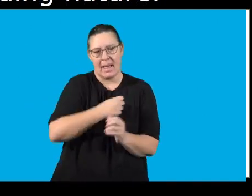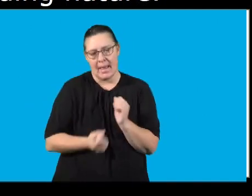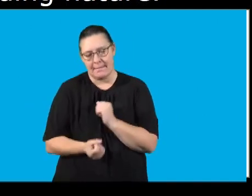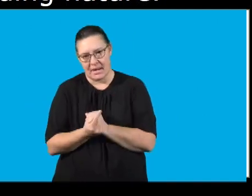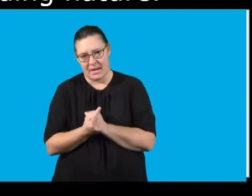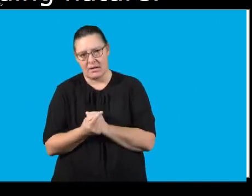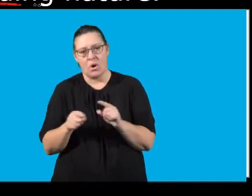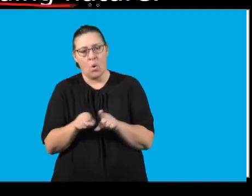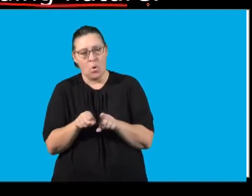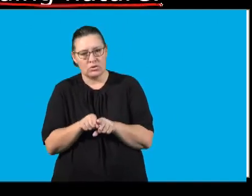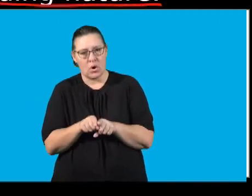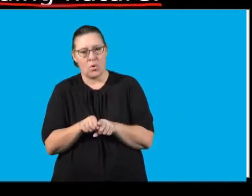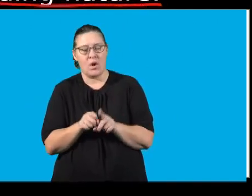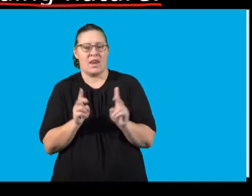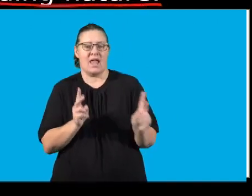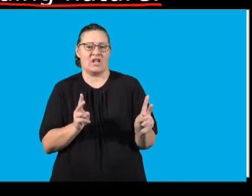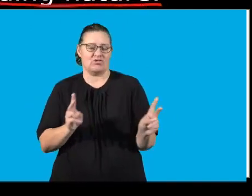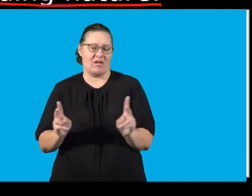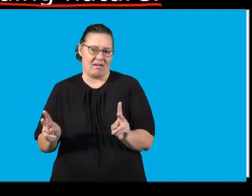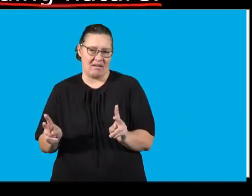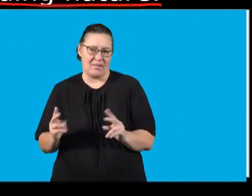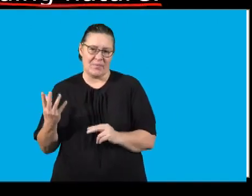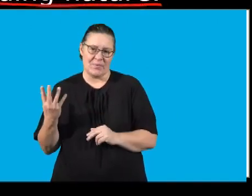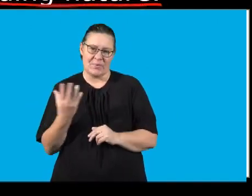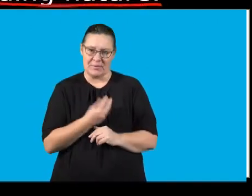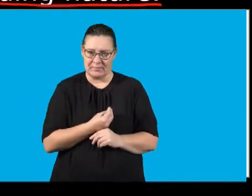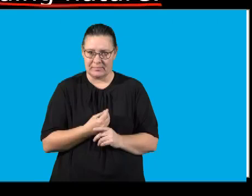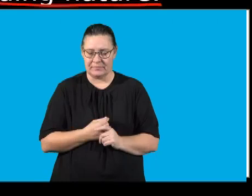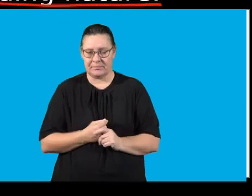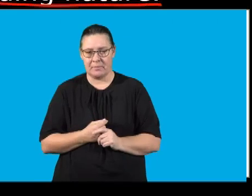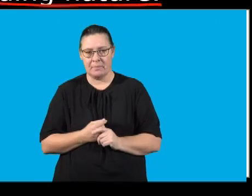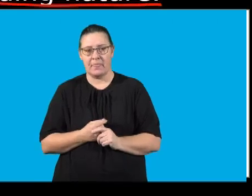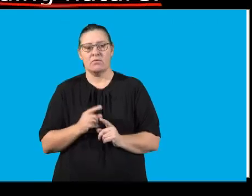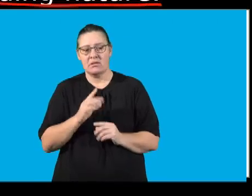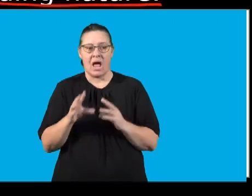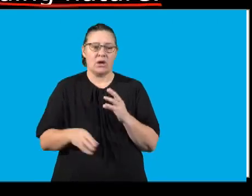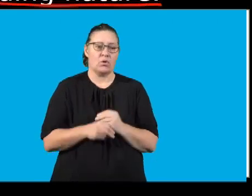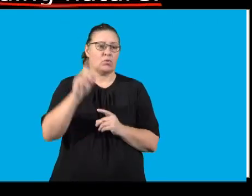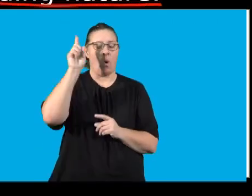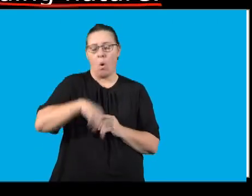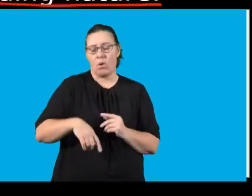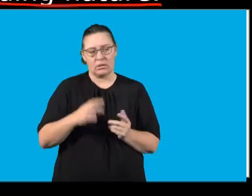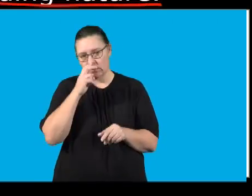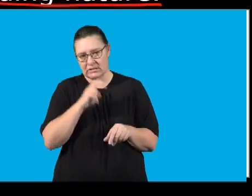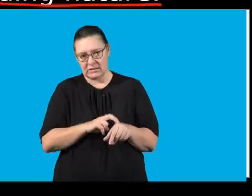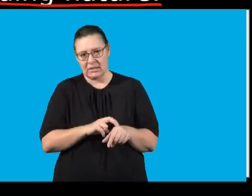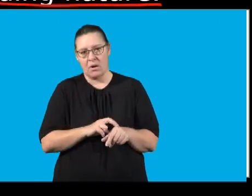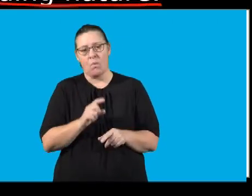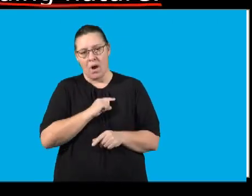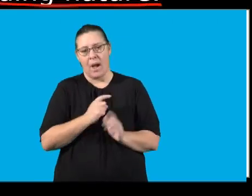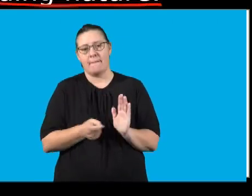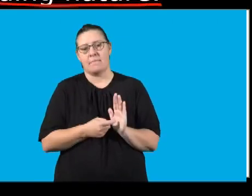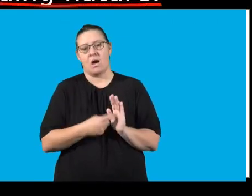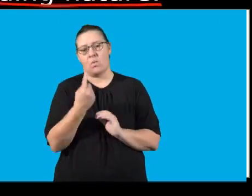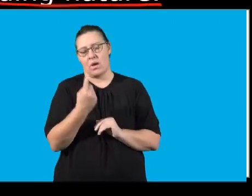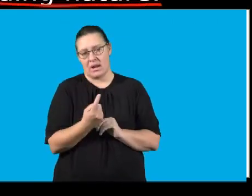well as the surrounding nature. Okay, so remember, we don't have to include all of that because we're only using 1